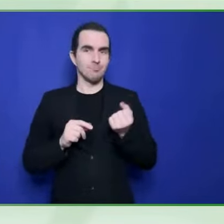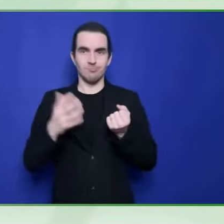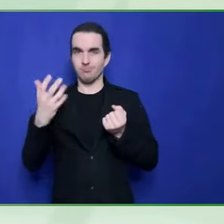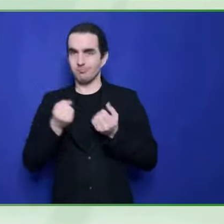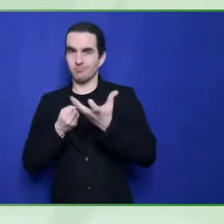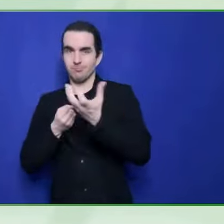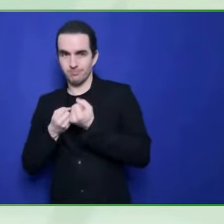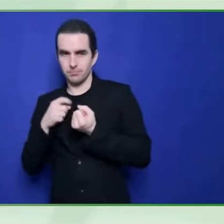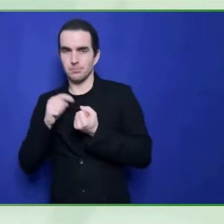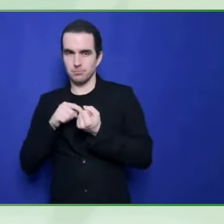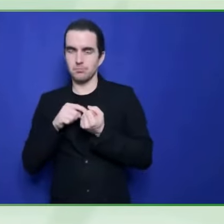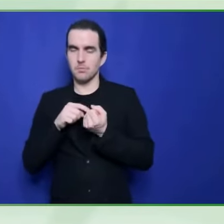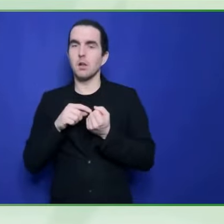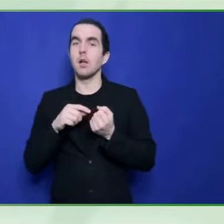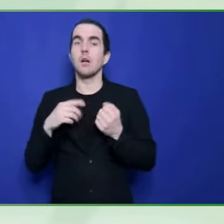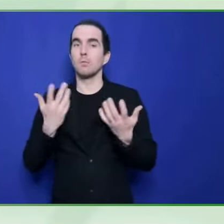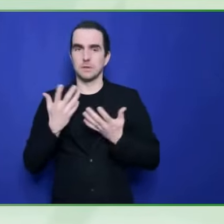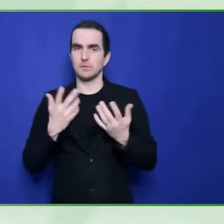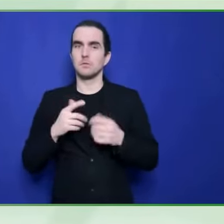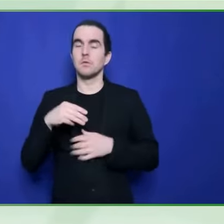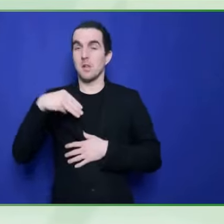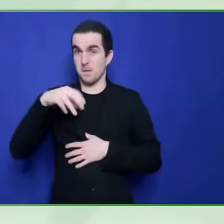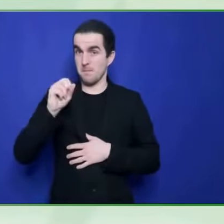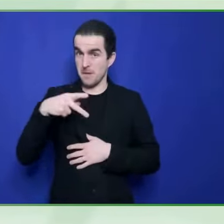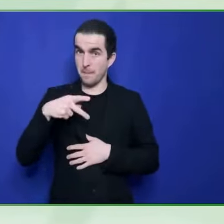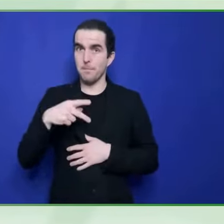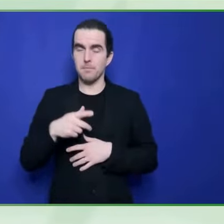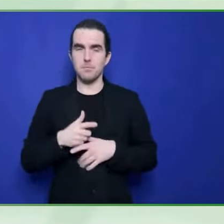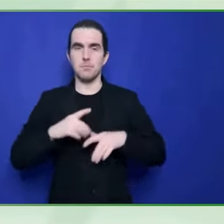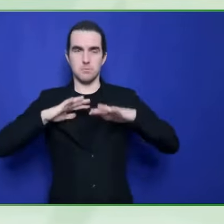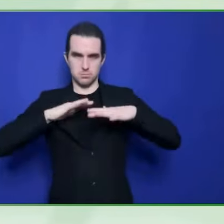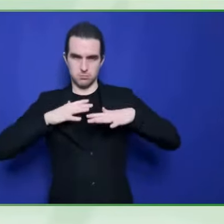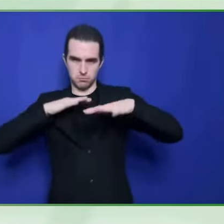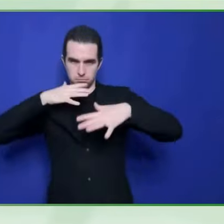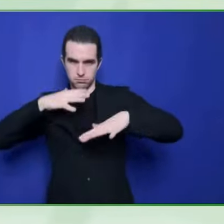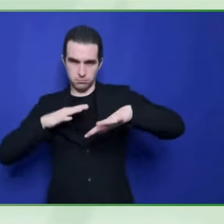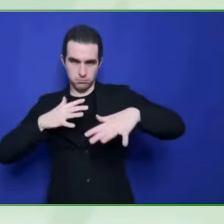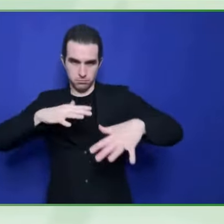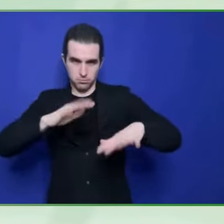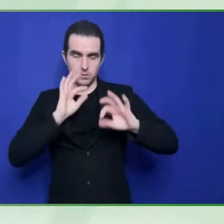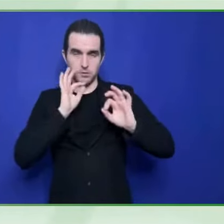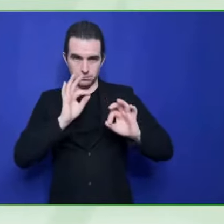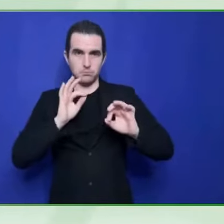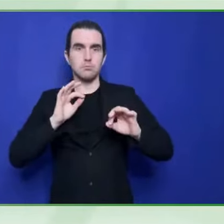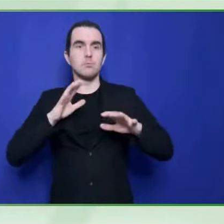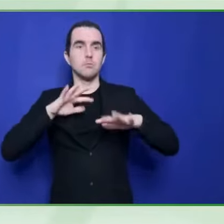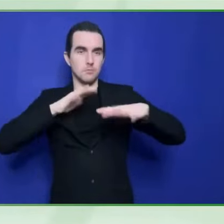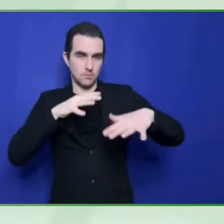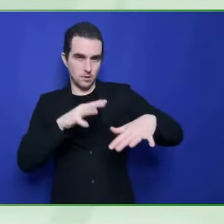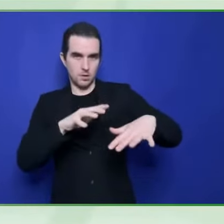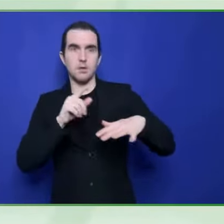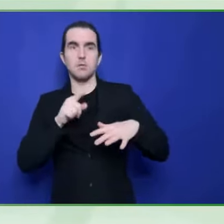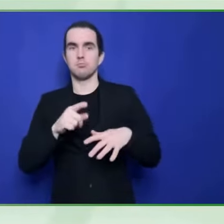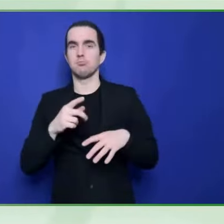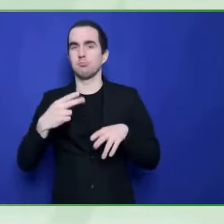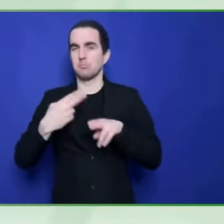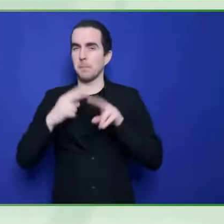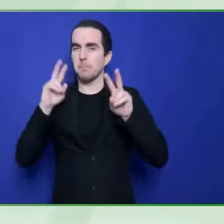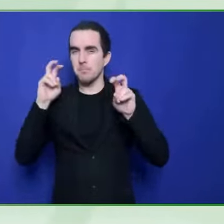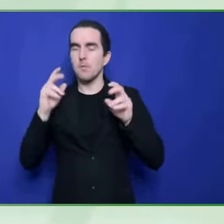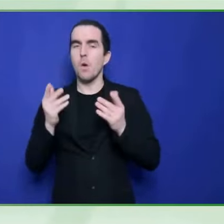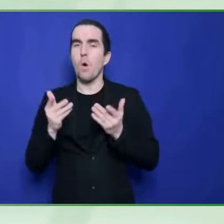It's one of the few really successful data collaboratives that have just